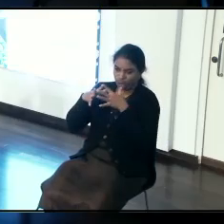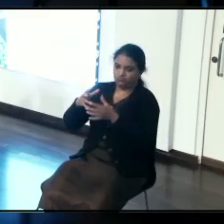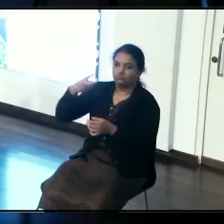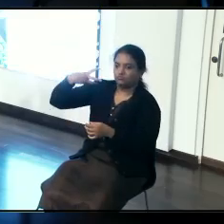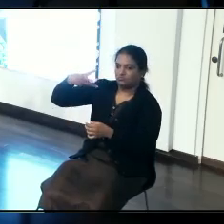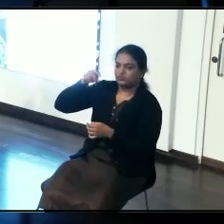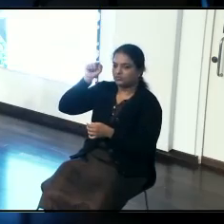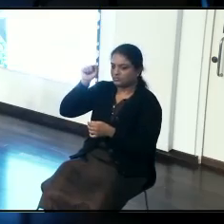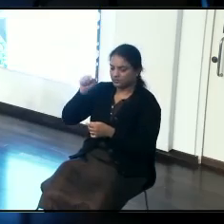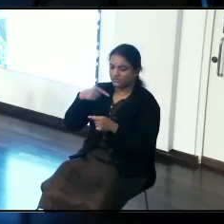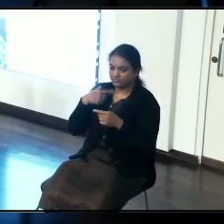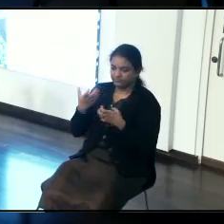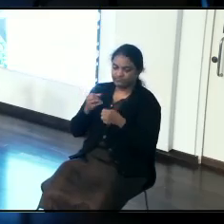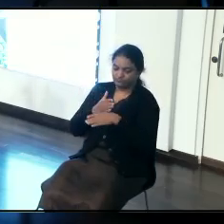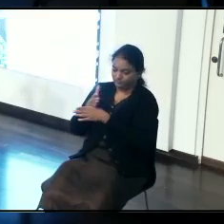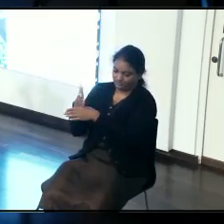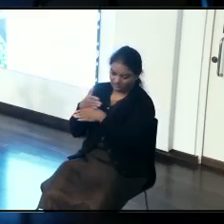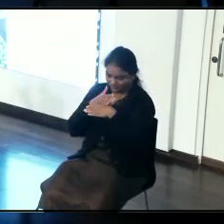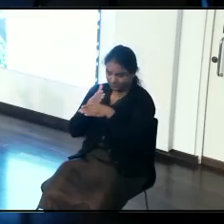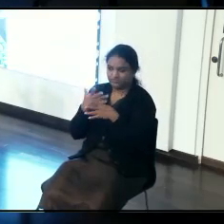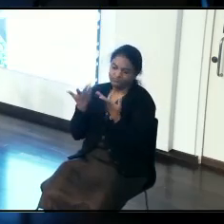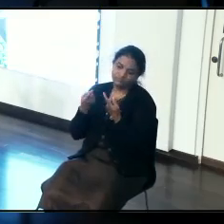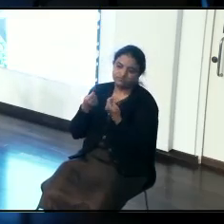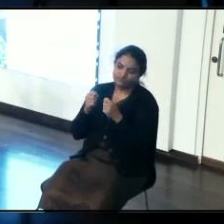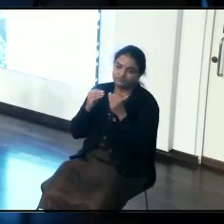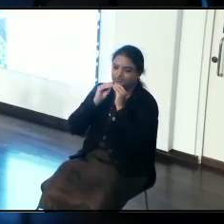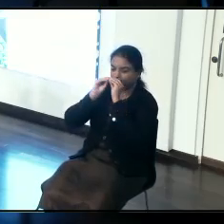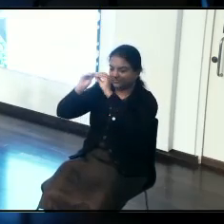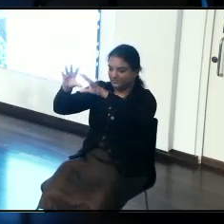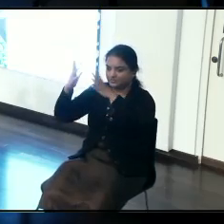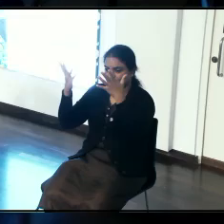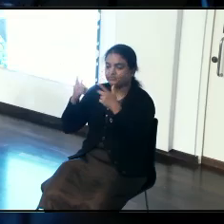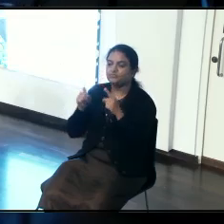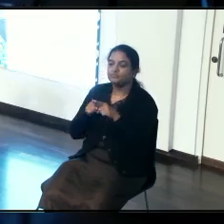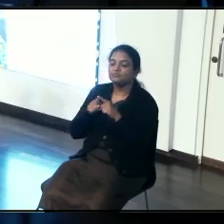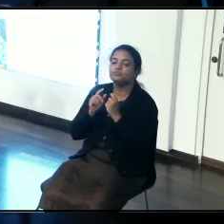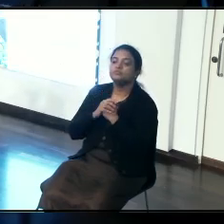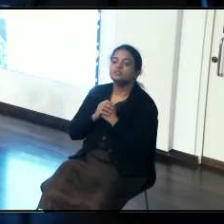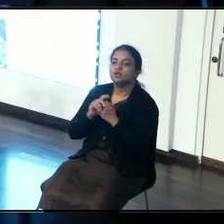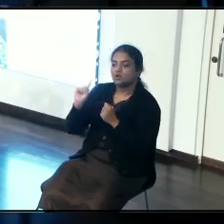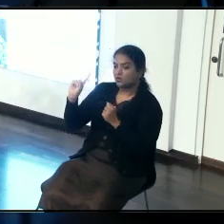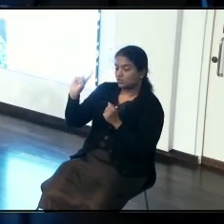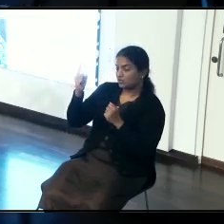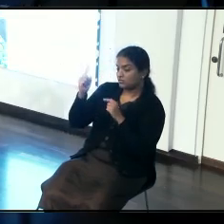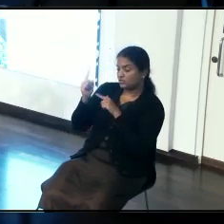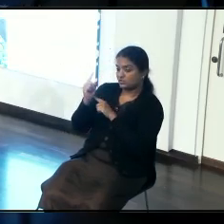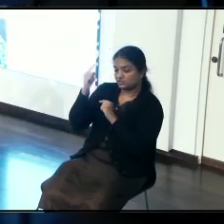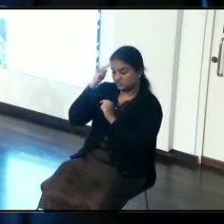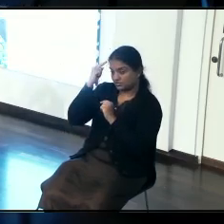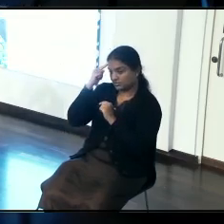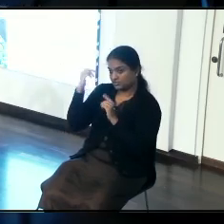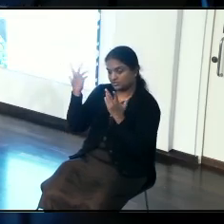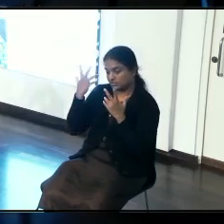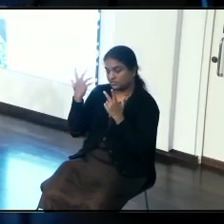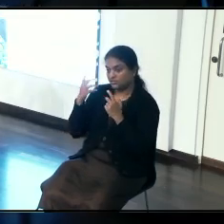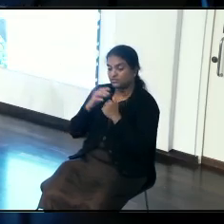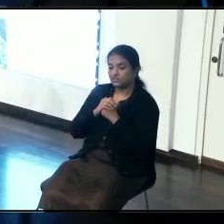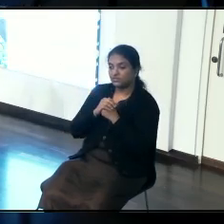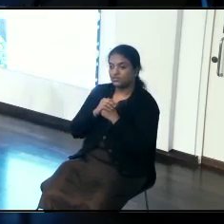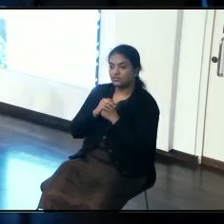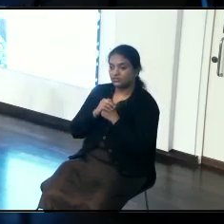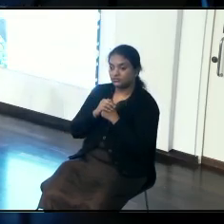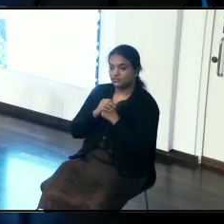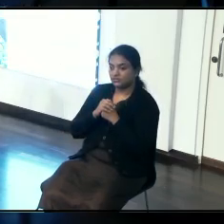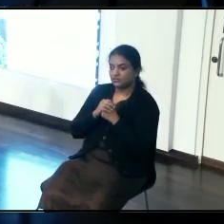what you've just shared. So I'm going to try and quickly jump into them. The first thought is, so we live